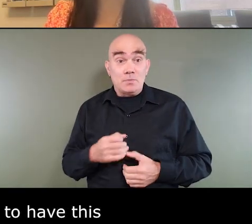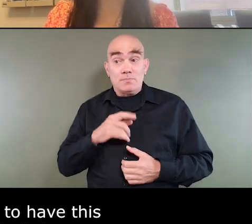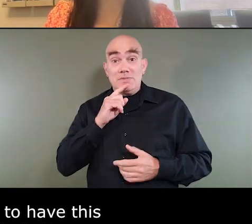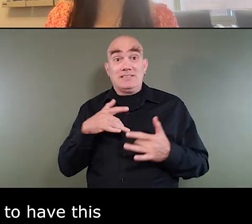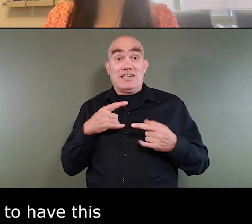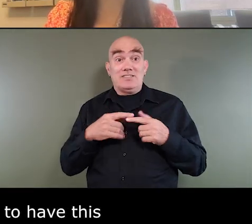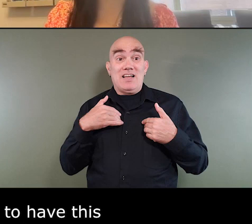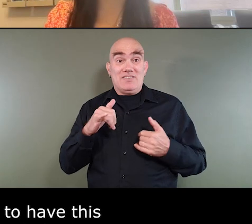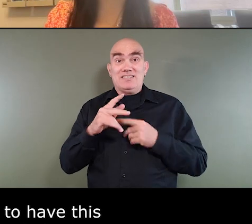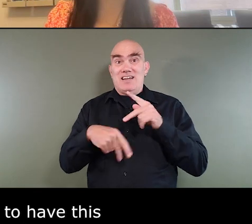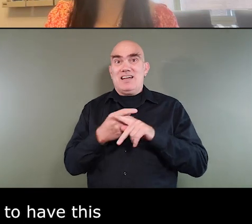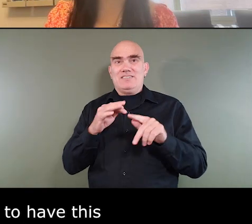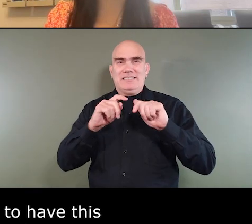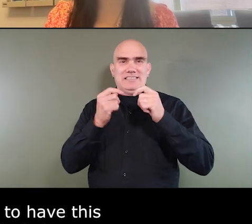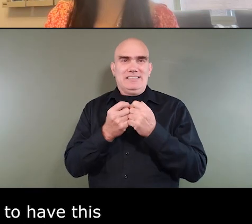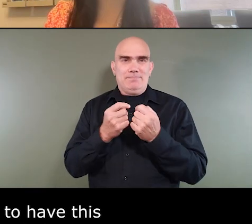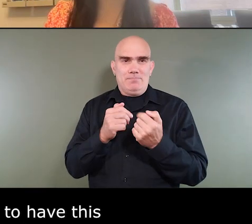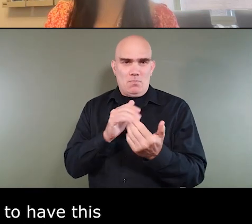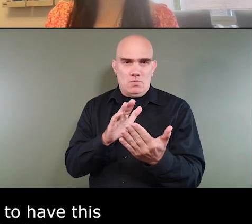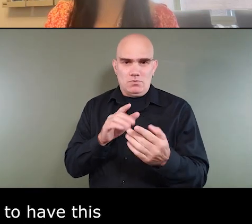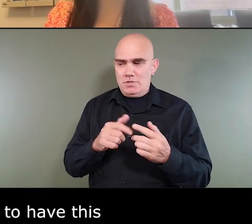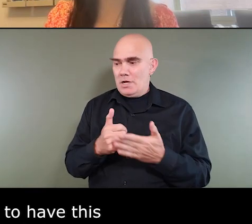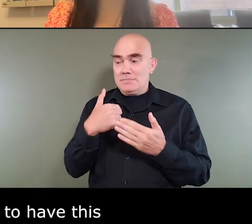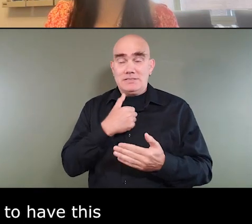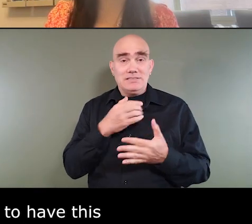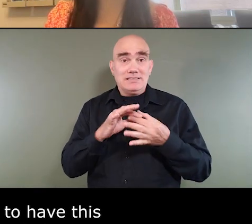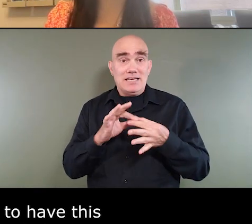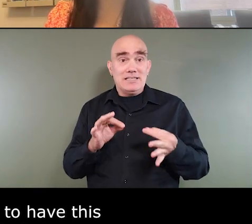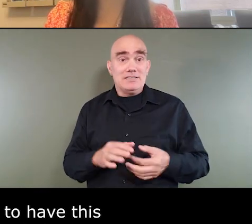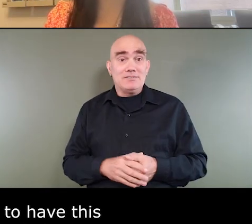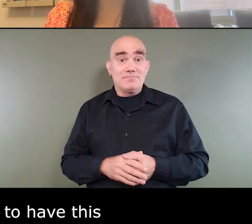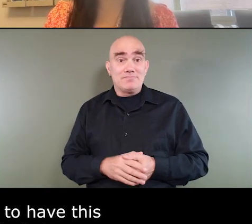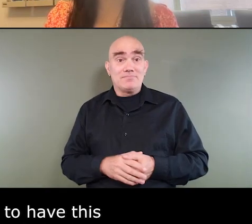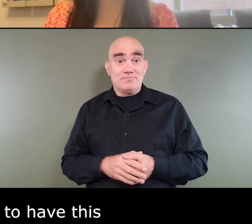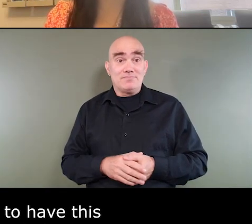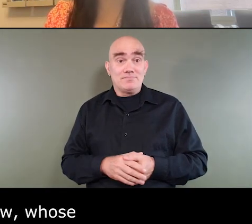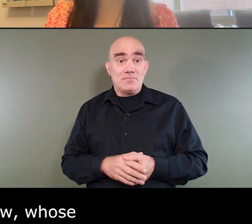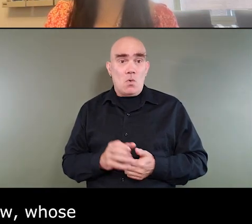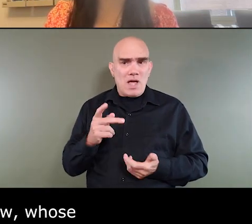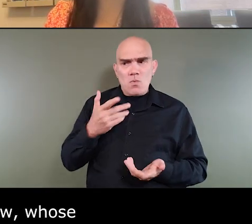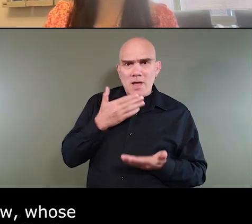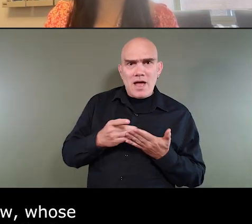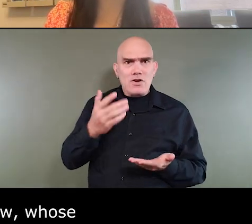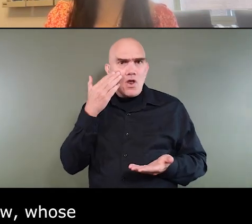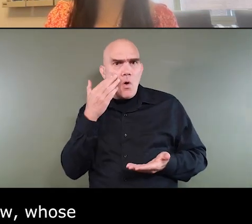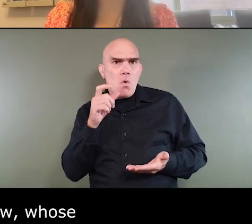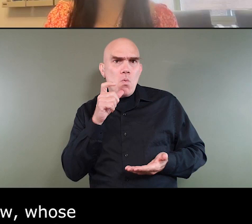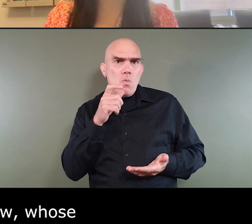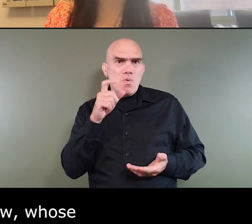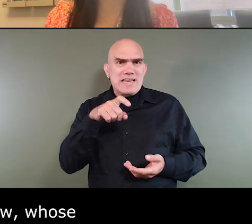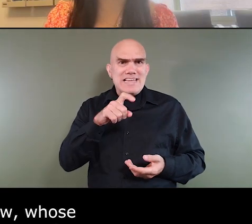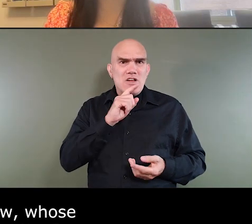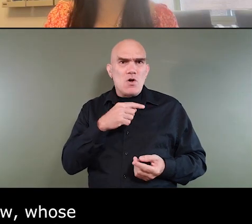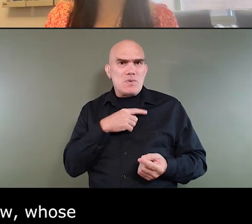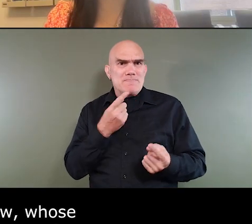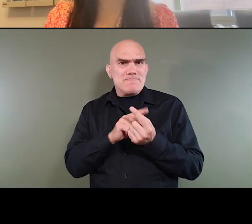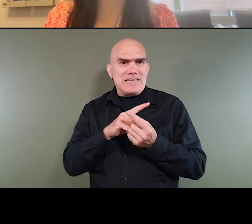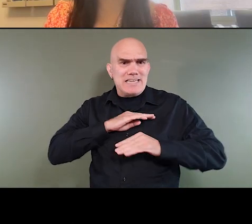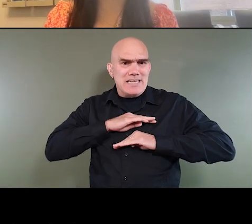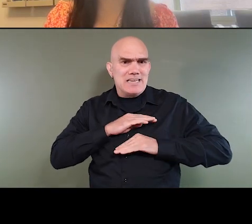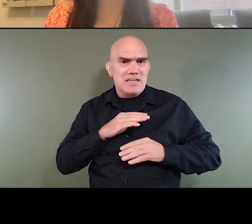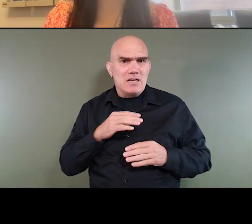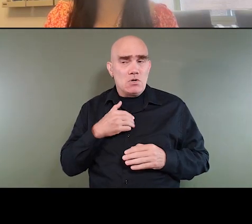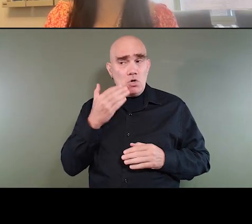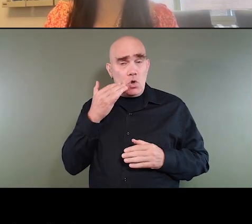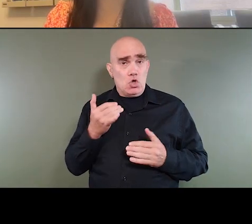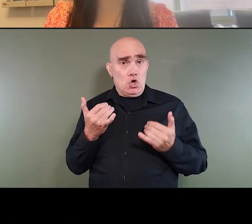I'm really excited to have this kind of team approach to help us say, okay, well, whose needs are we meeting?